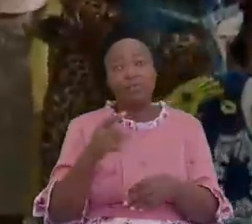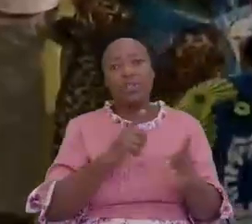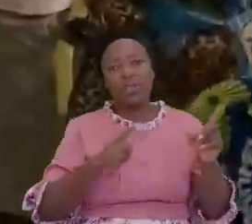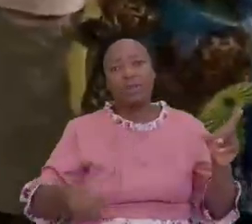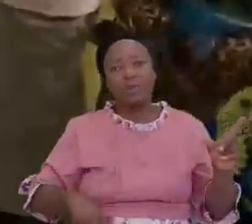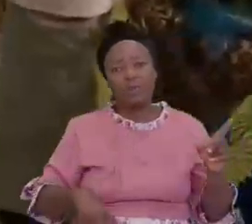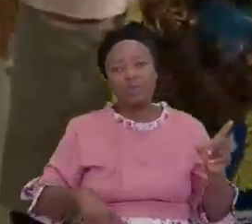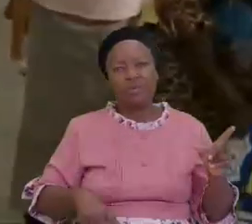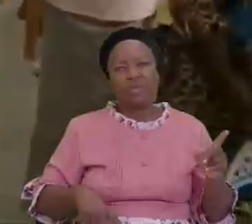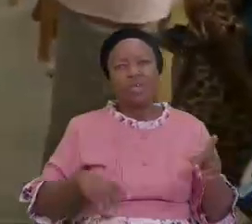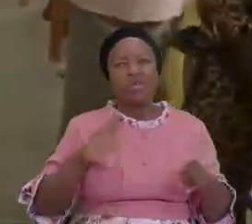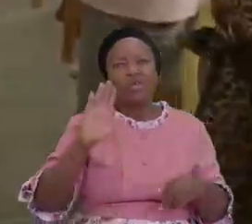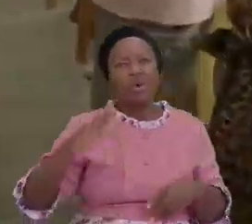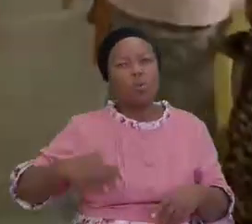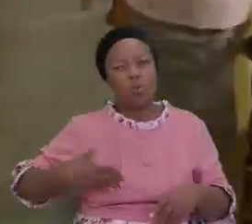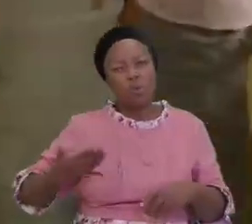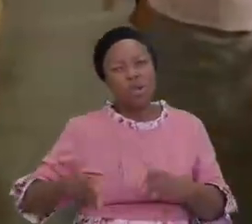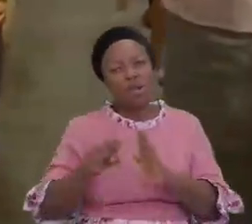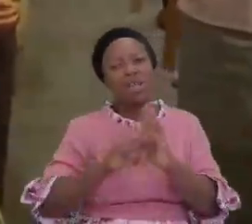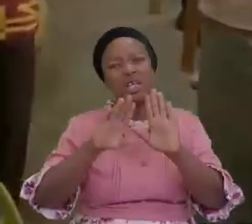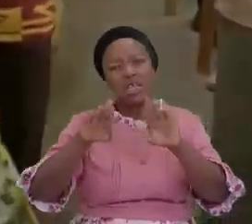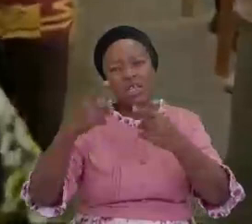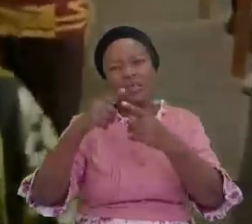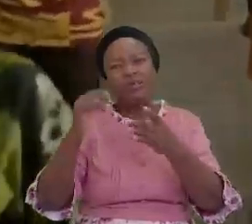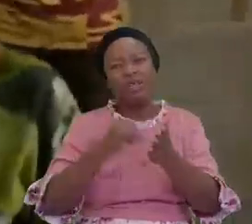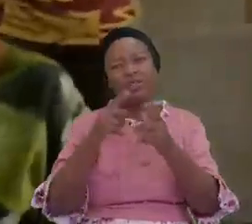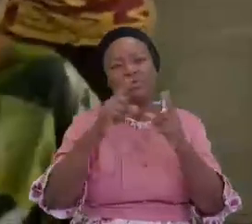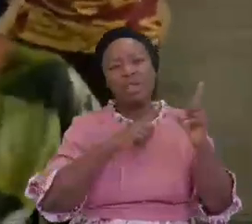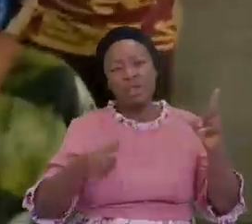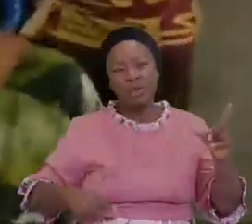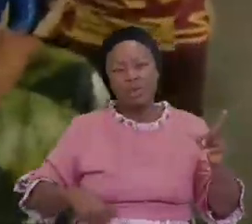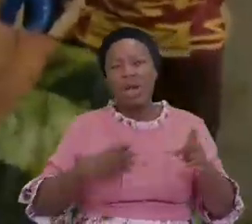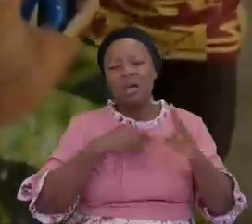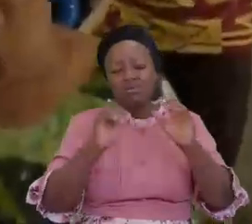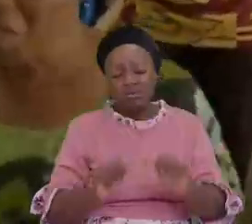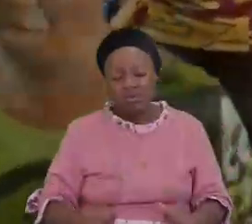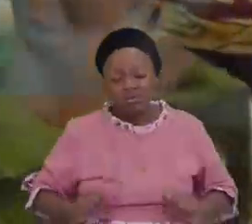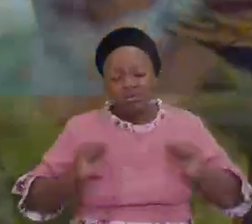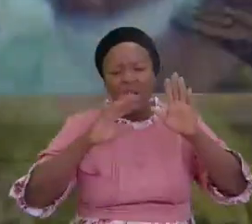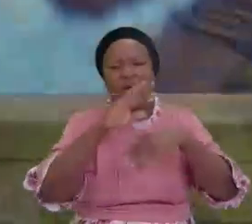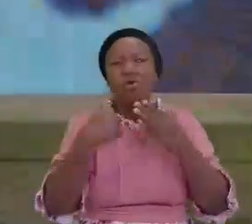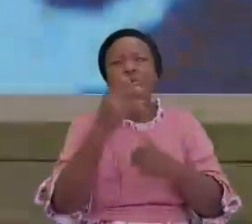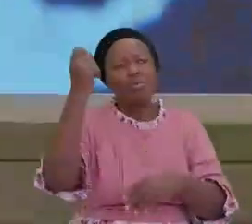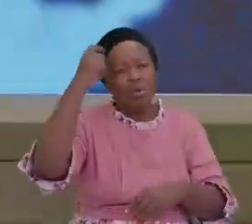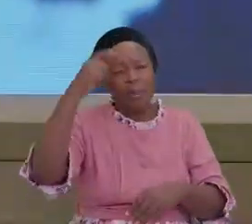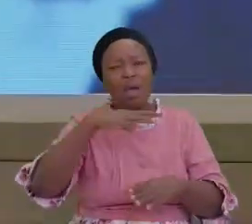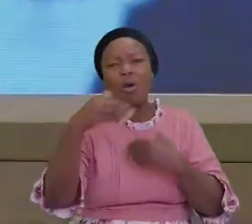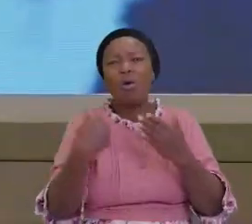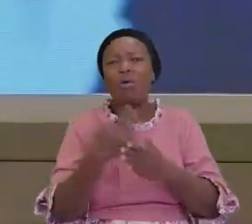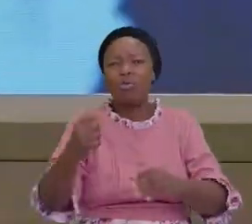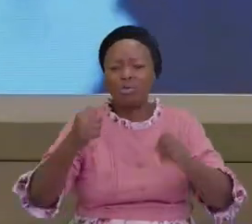Your willingness fully to him. And give all your mind and all